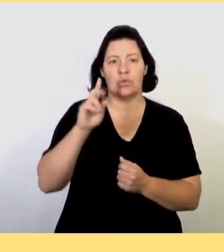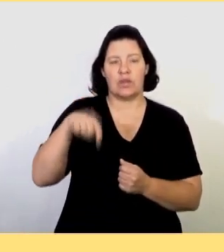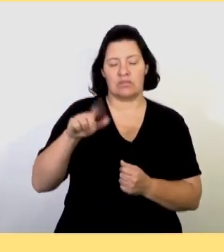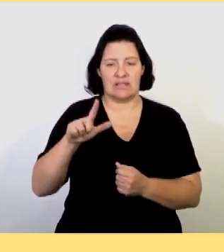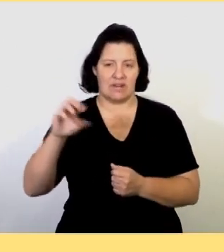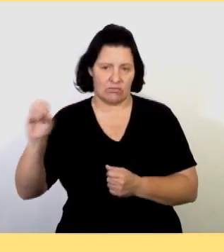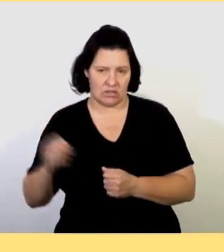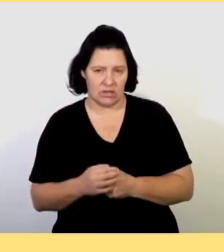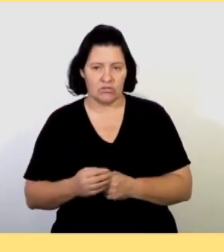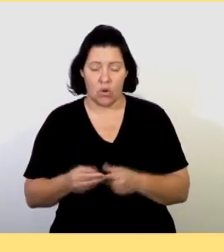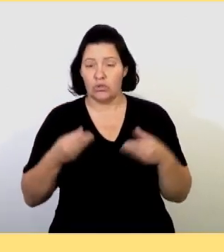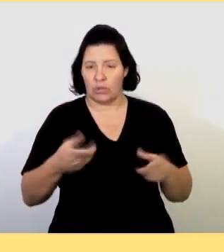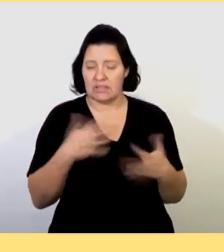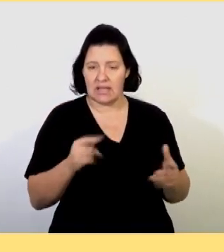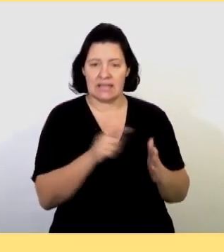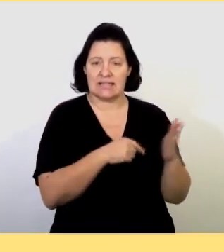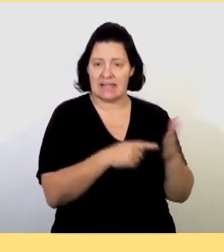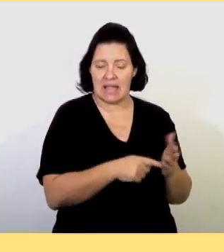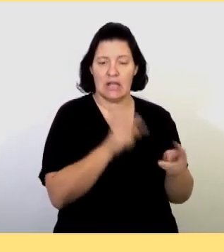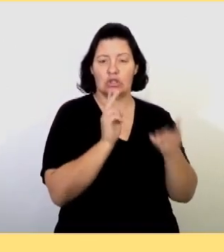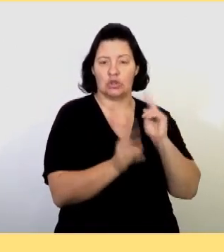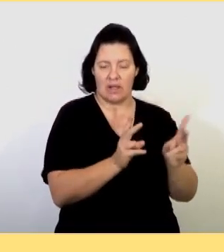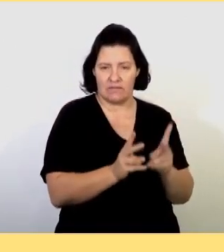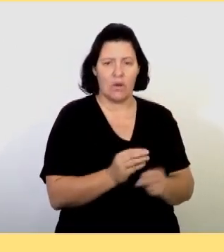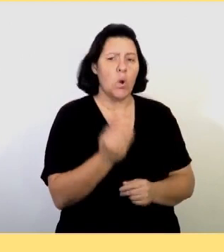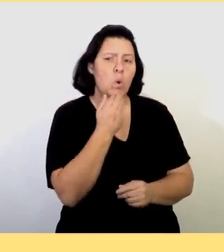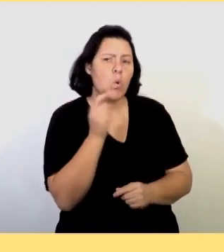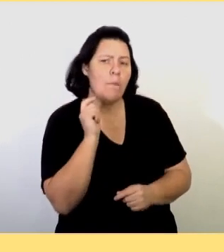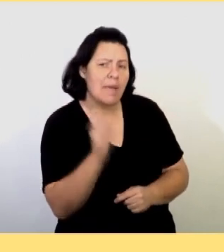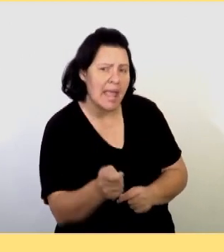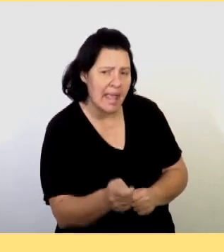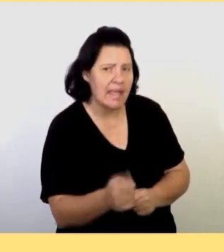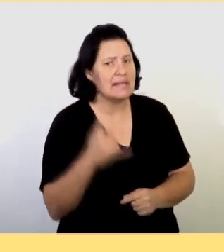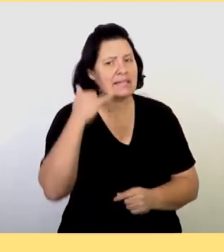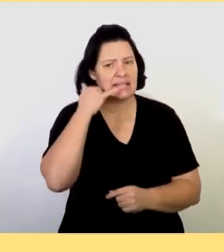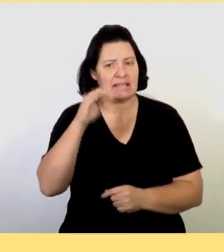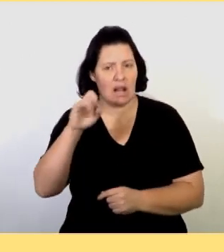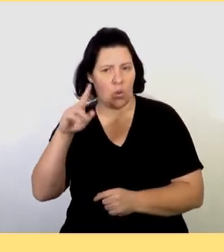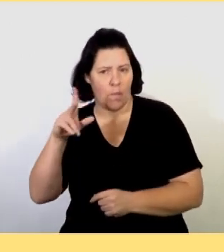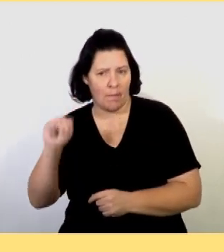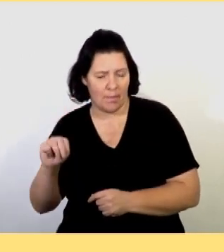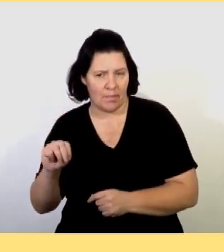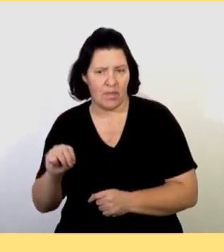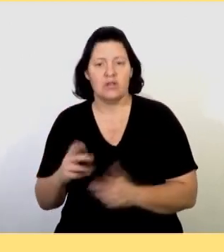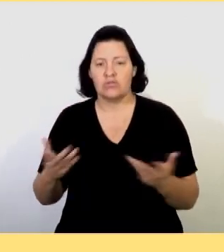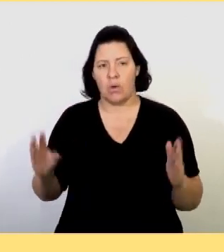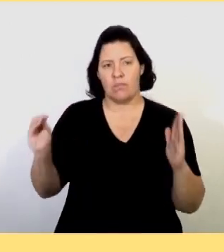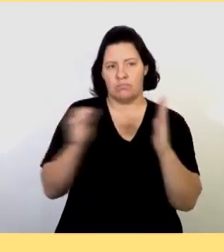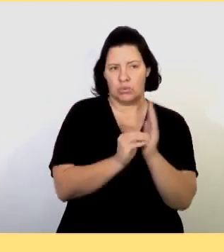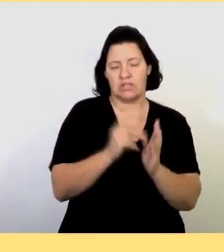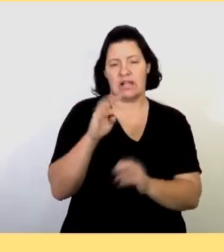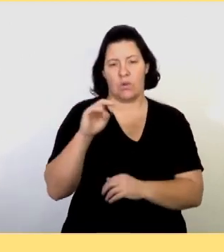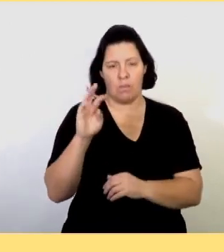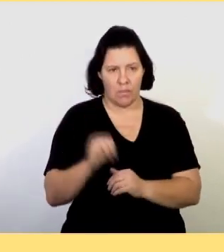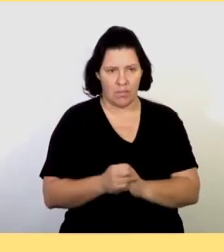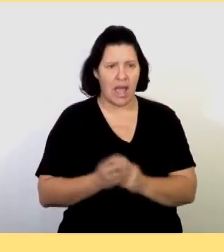your document, you are covered already. Remember the date, it is the 12th. Whom did we pay? We paid Telkom. So we come here, it's